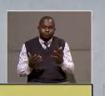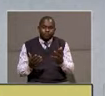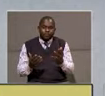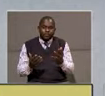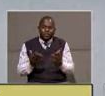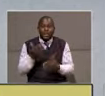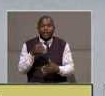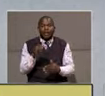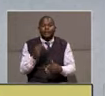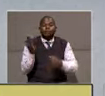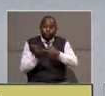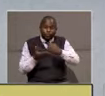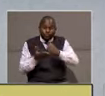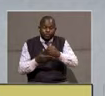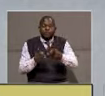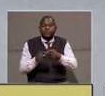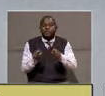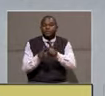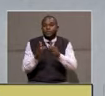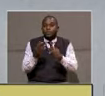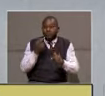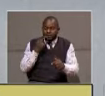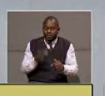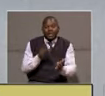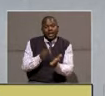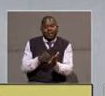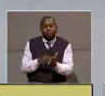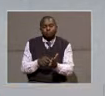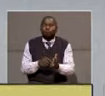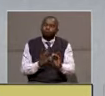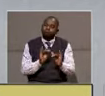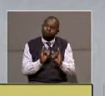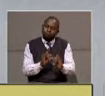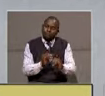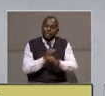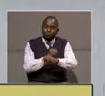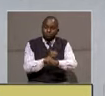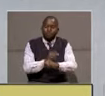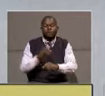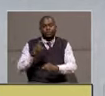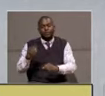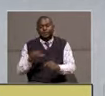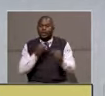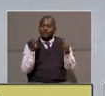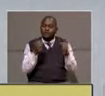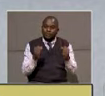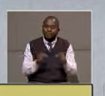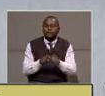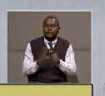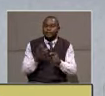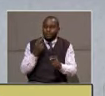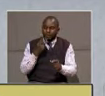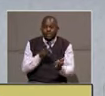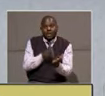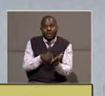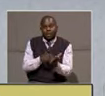high yielding, but also we are looking at the seed that is tolerant or resistant to pests and diseases. We are also looking